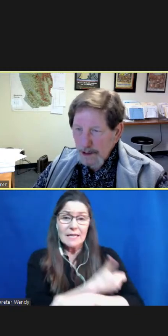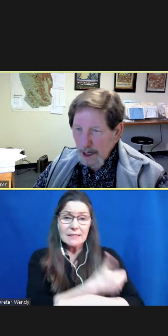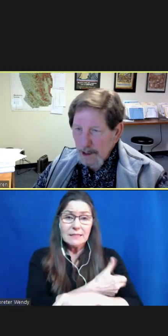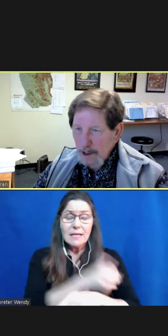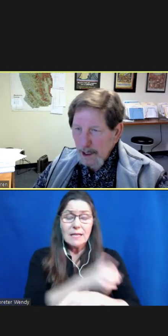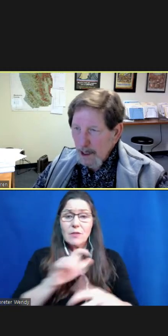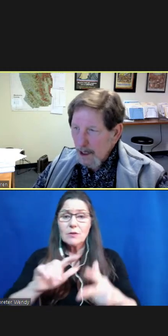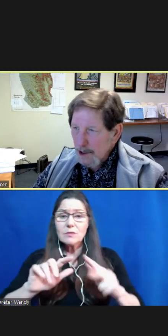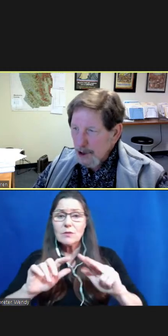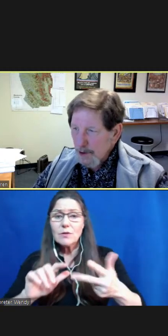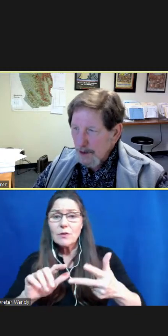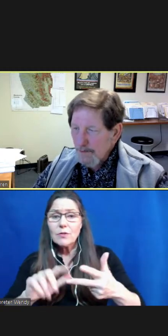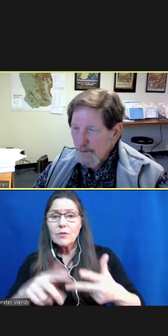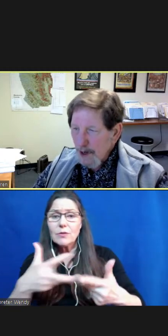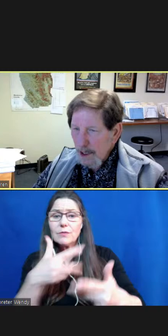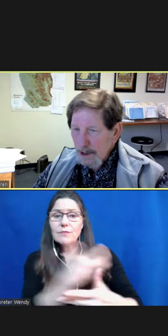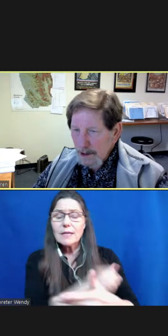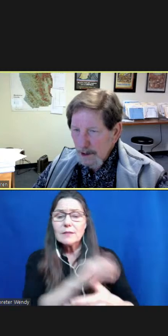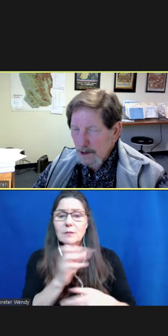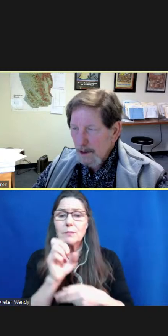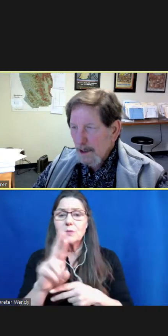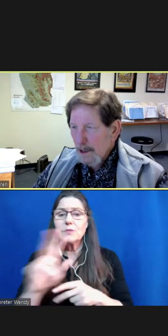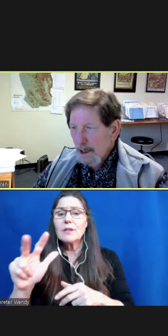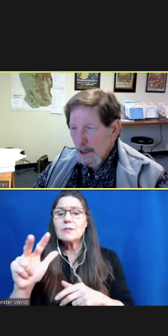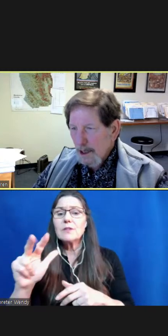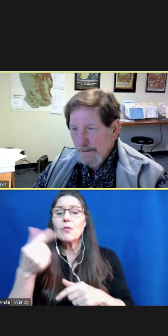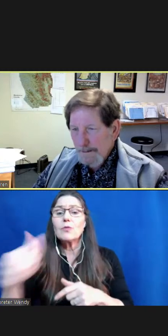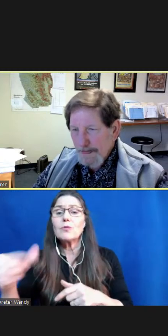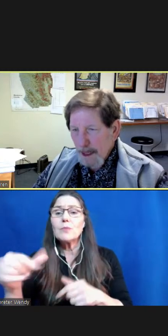the green line, showing very little